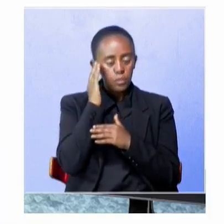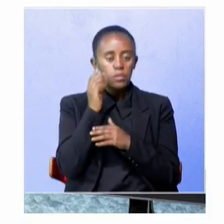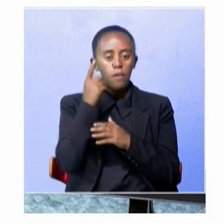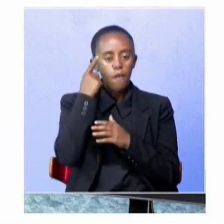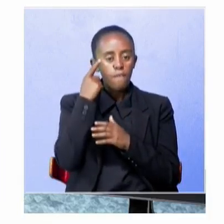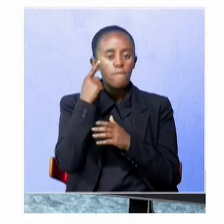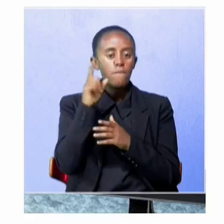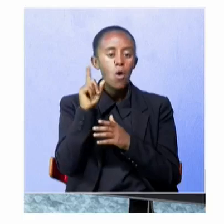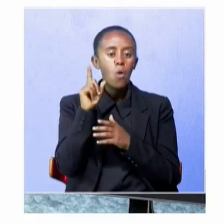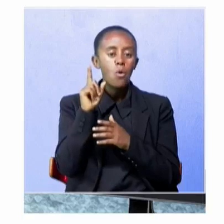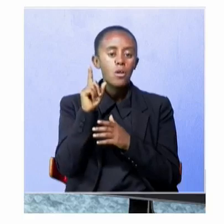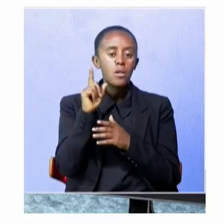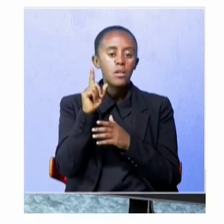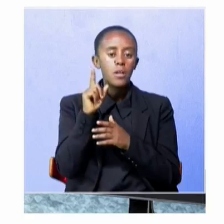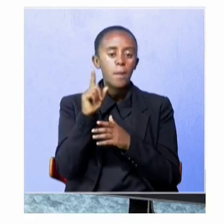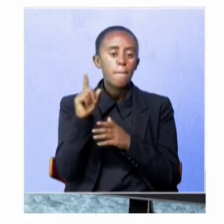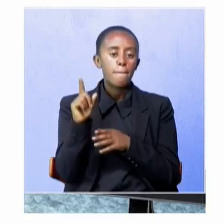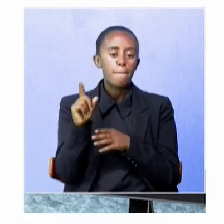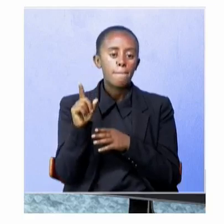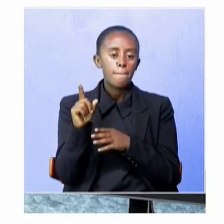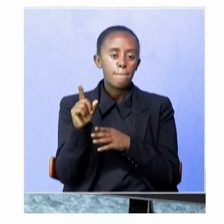for being